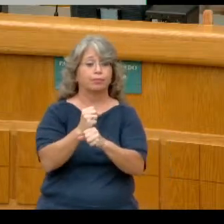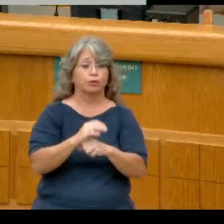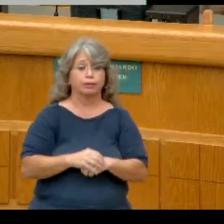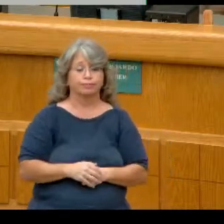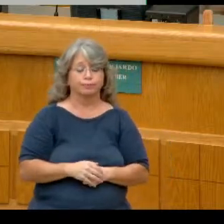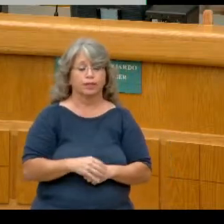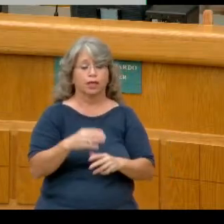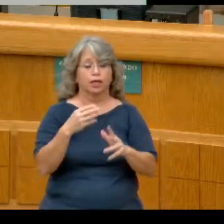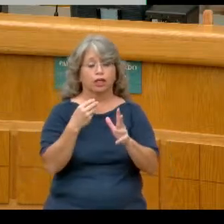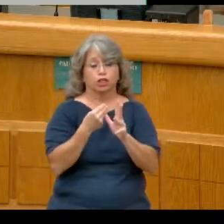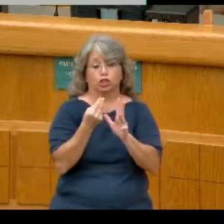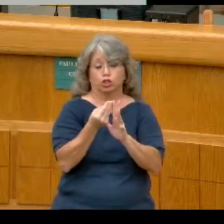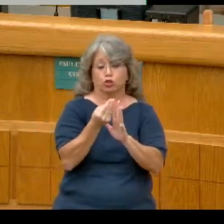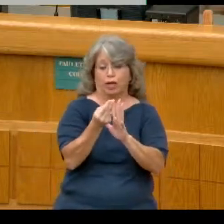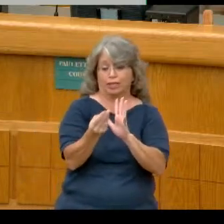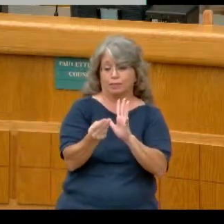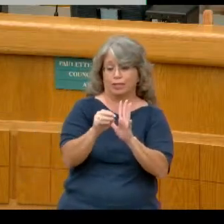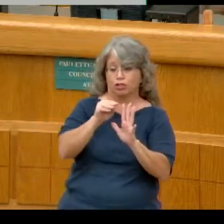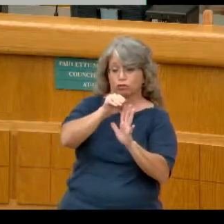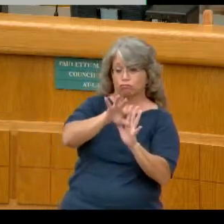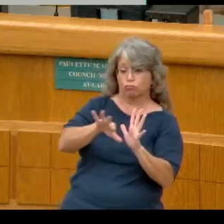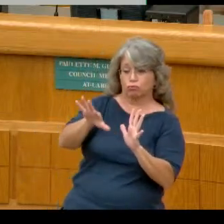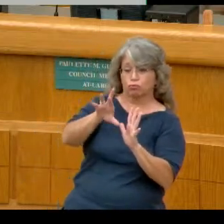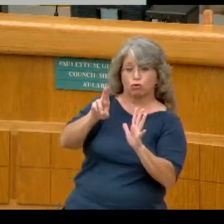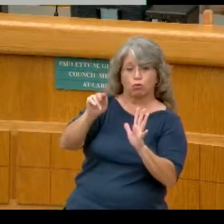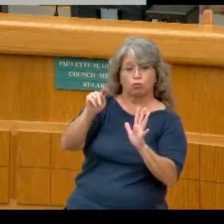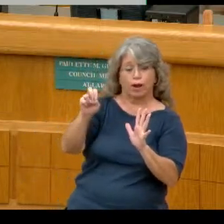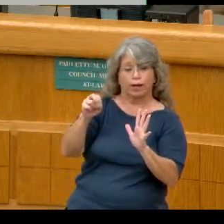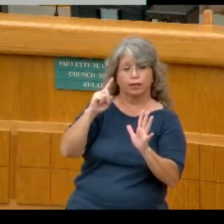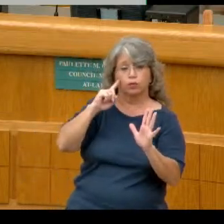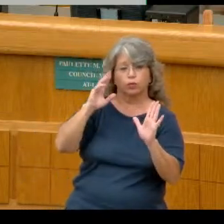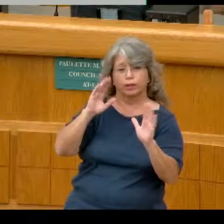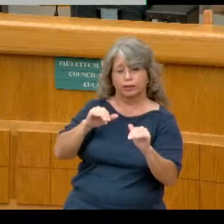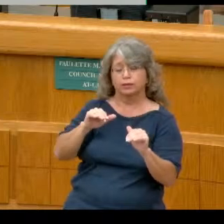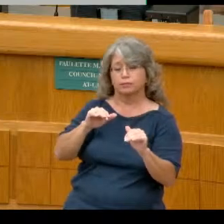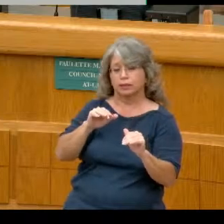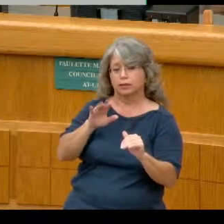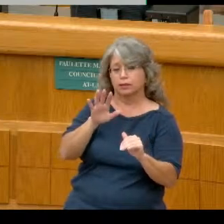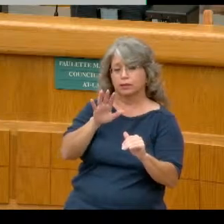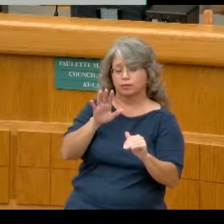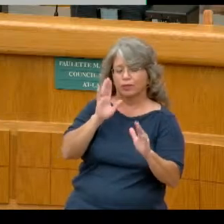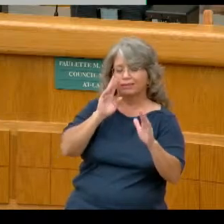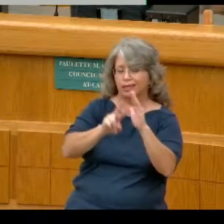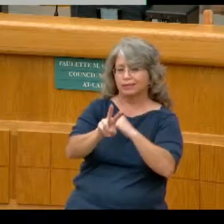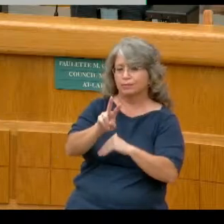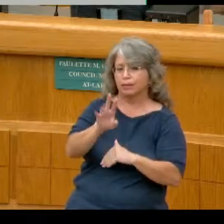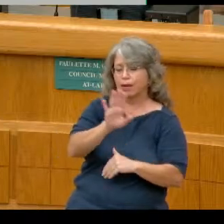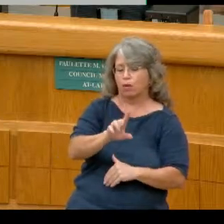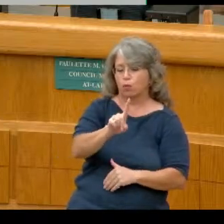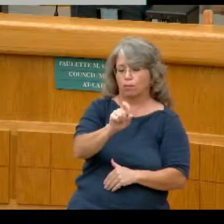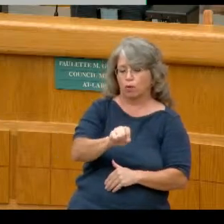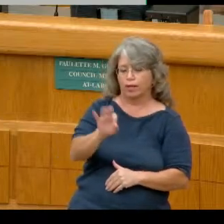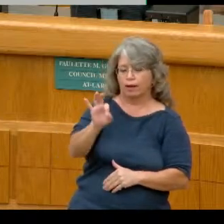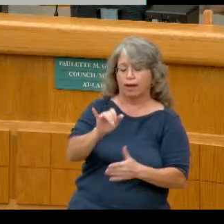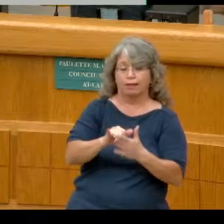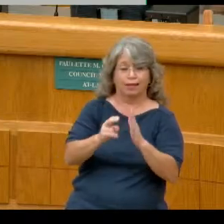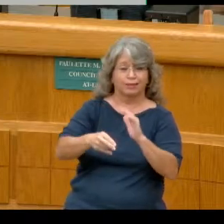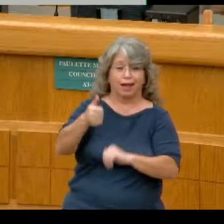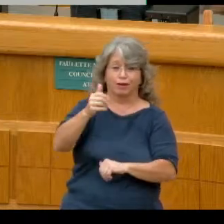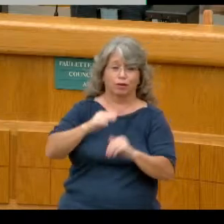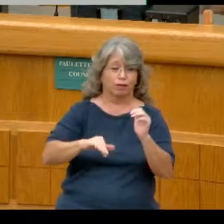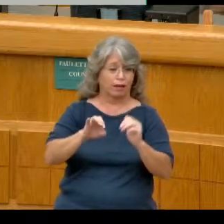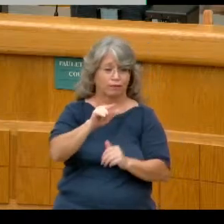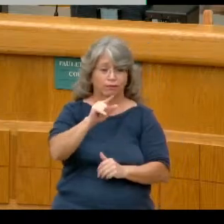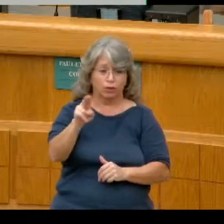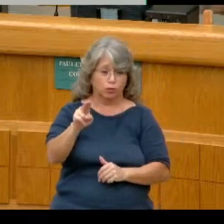be 1.9. This is much higher than a flu sort of transmission rate could ever get. So this is a real serious thing,